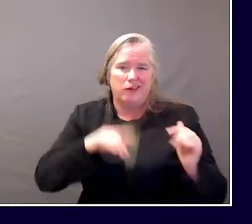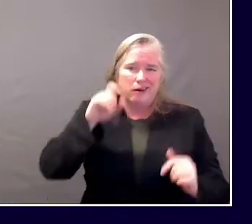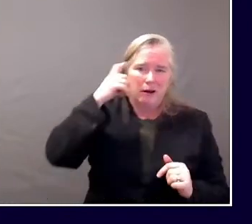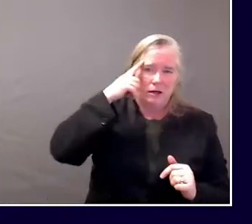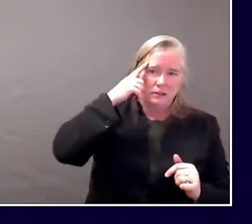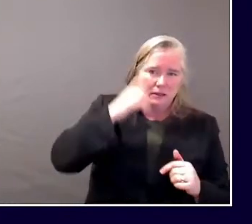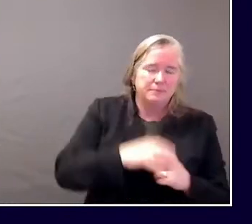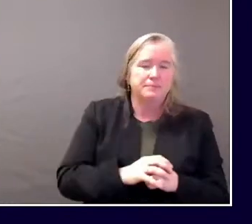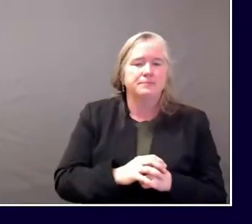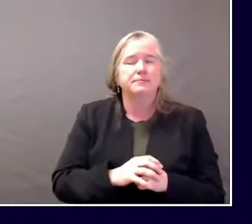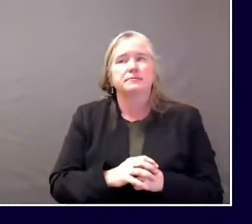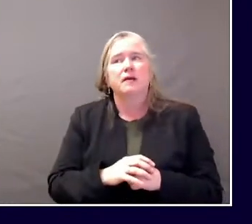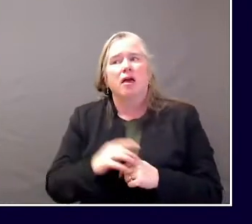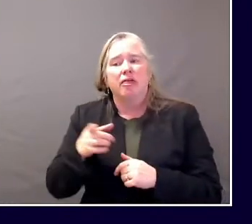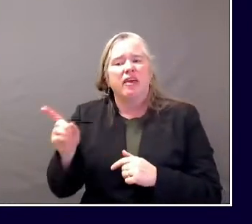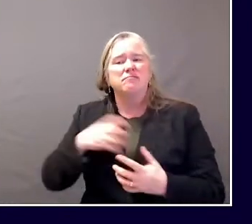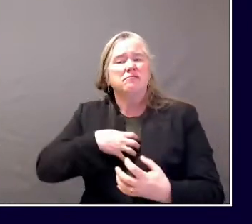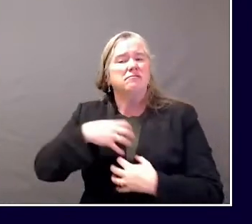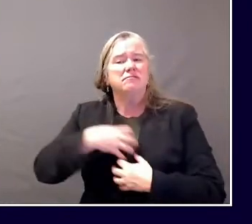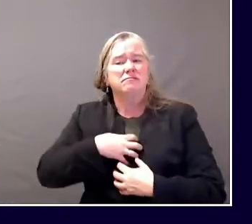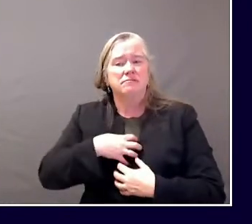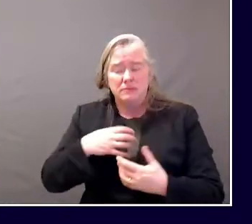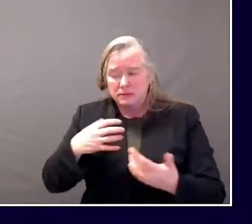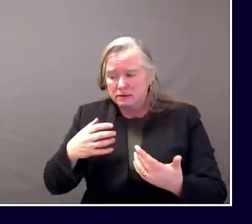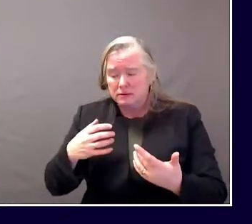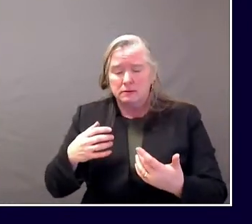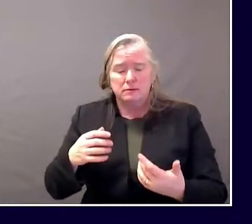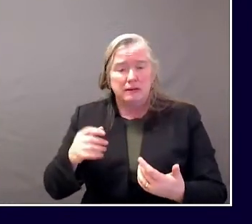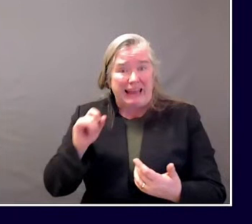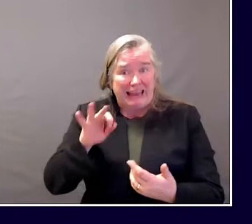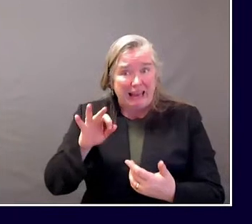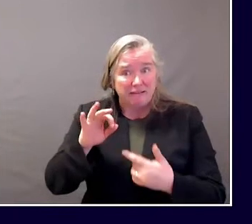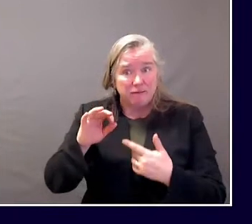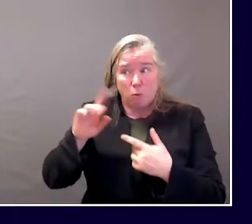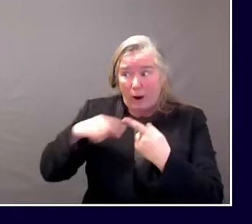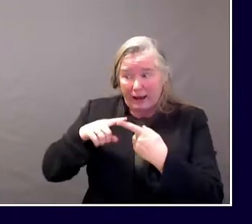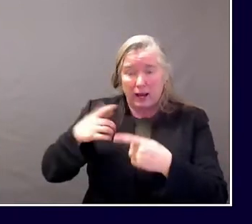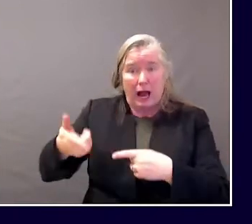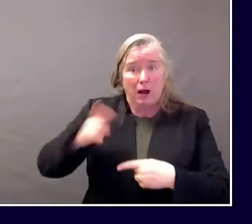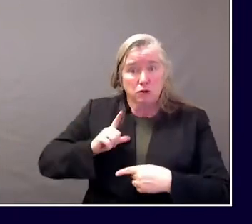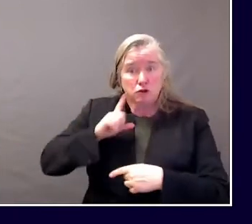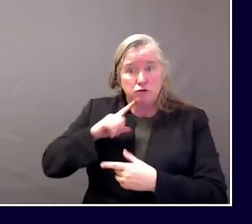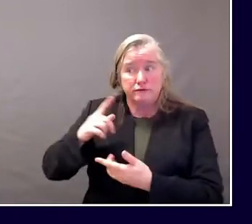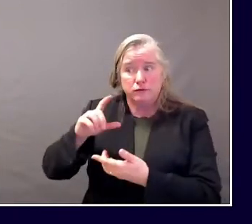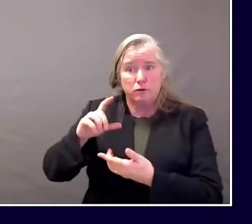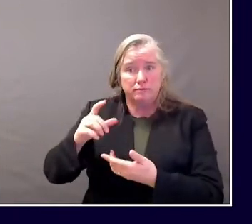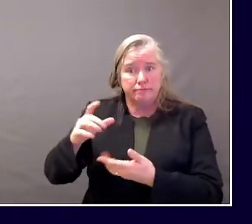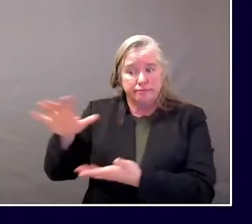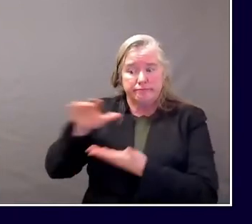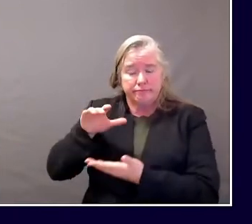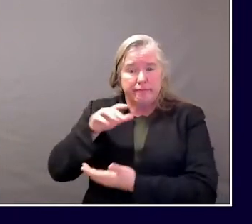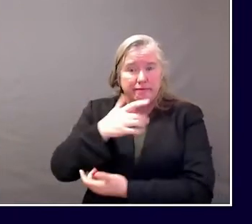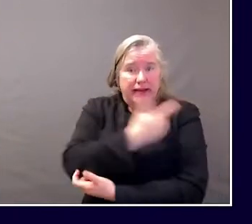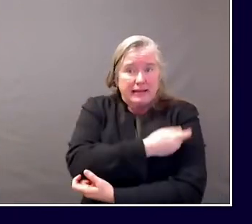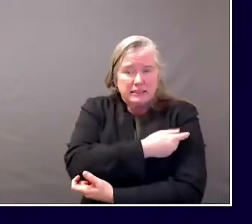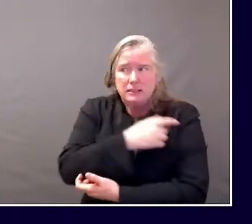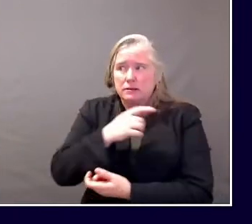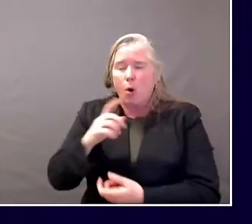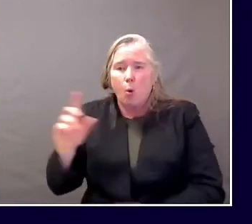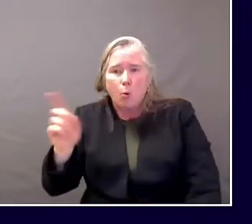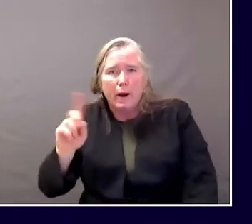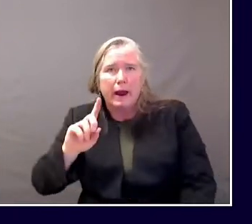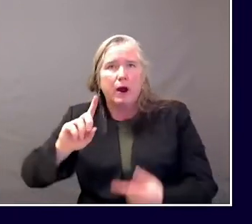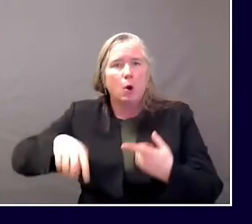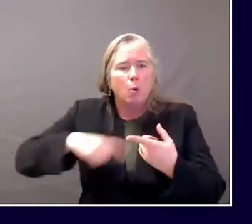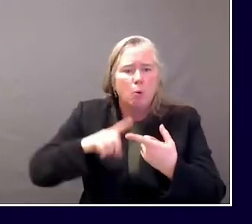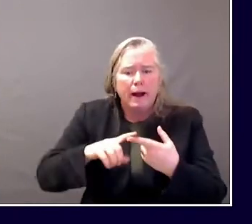also where and whether there will be bottlenecks because there aren't enough sites. So how are you working with municipal leaders in the southernmost